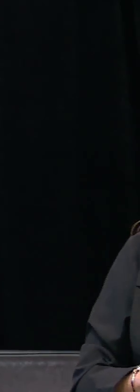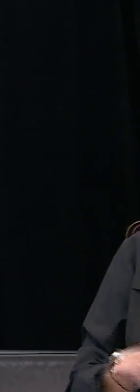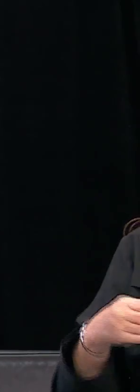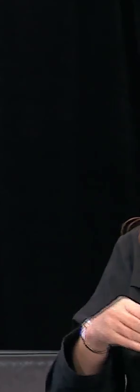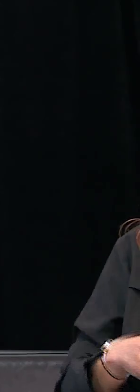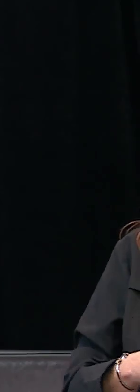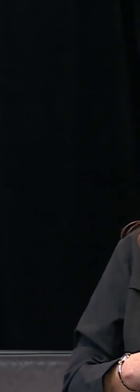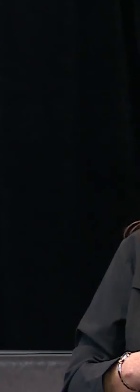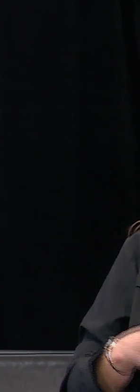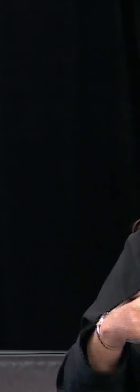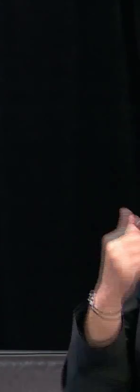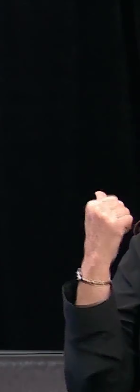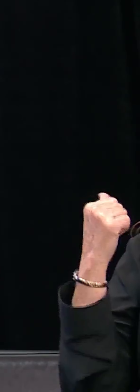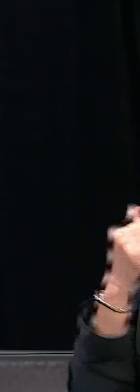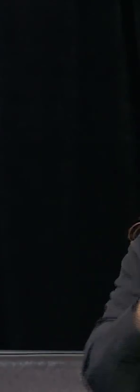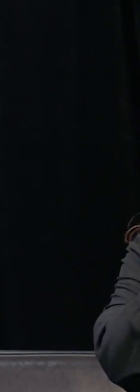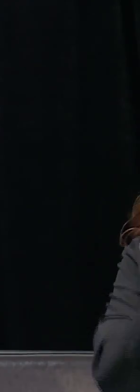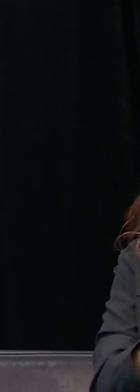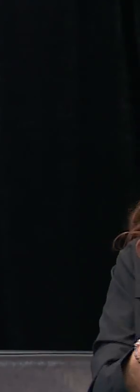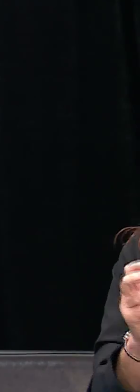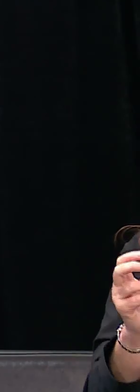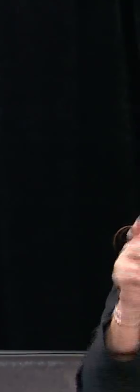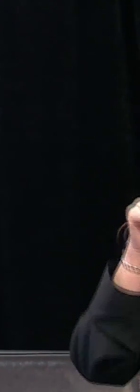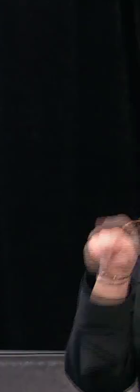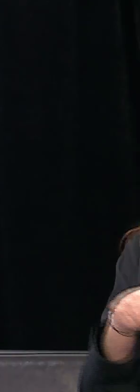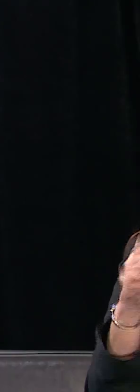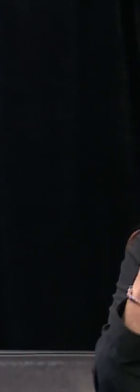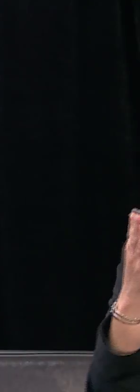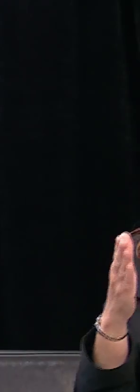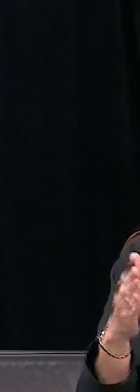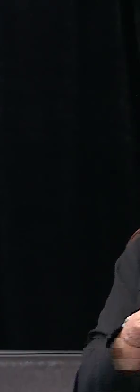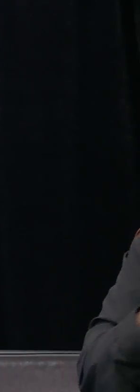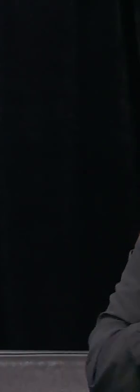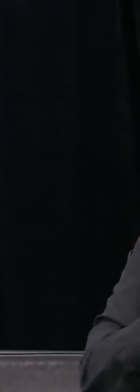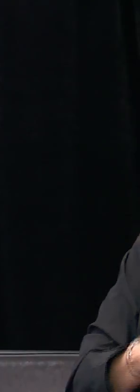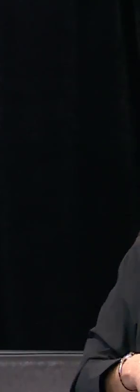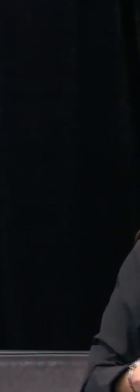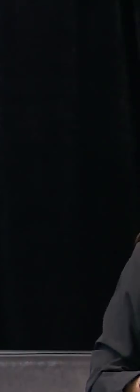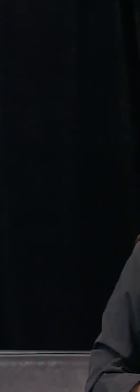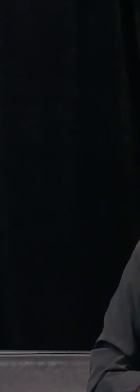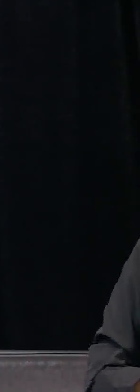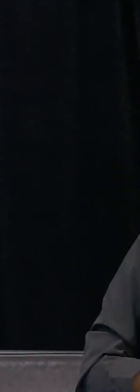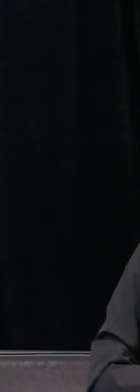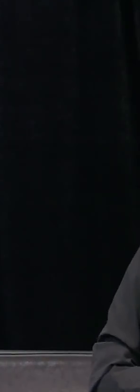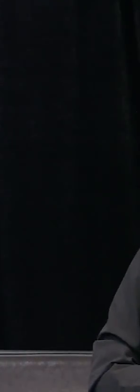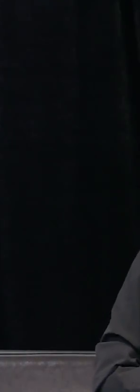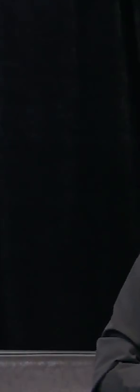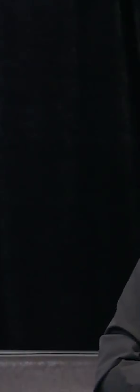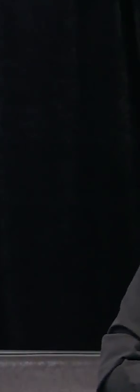Store. You just fill an application, and we'll send you an invite on ava.me.